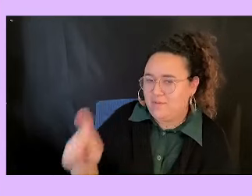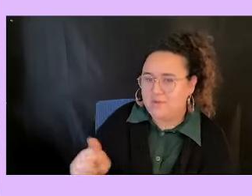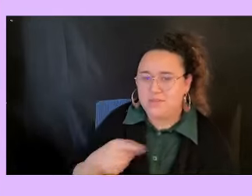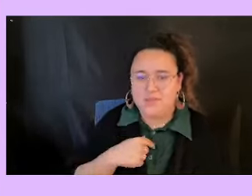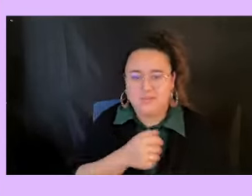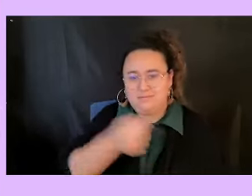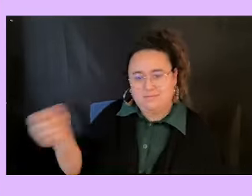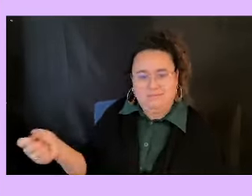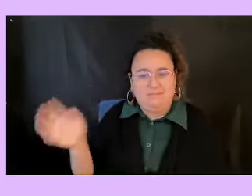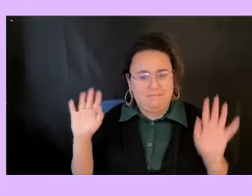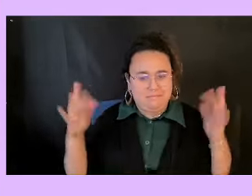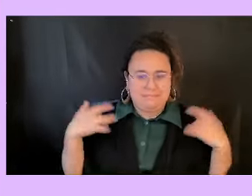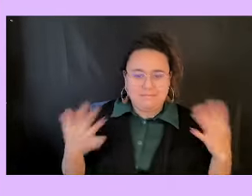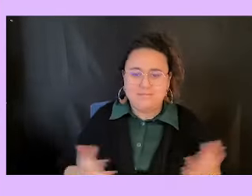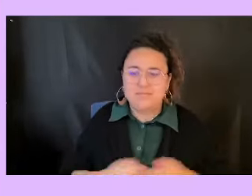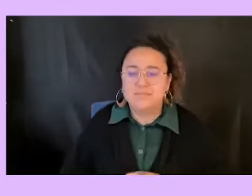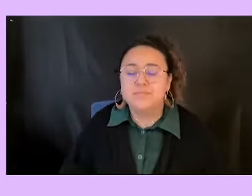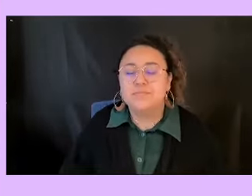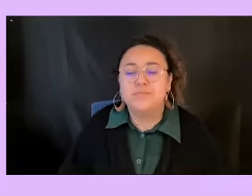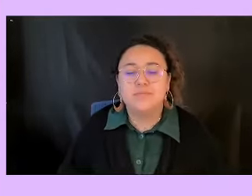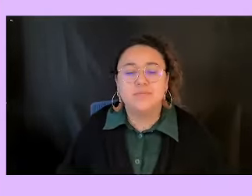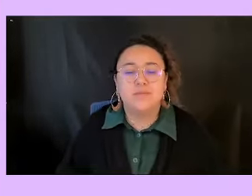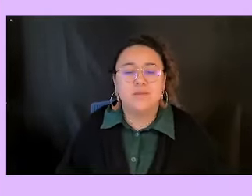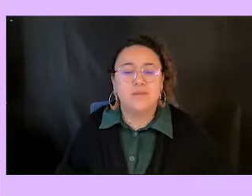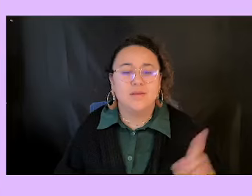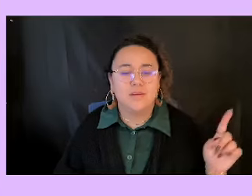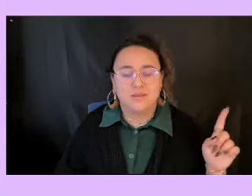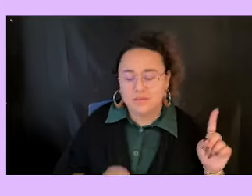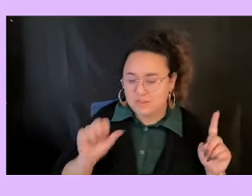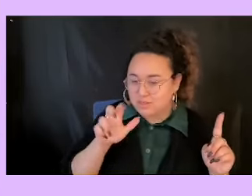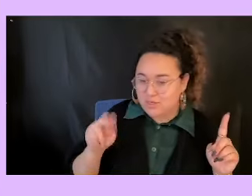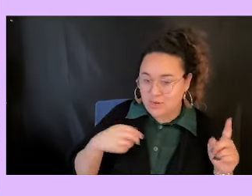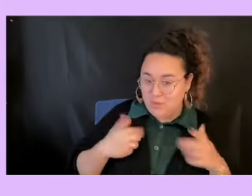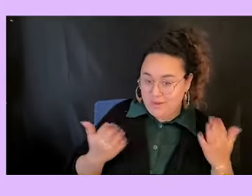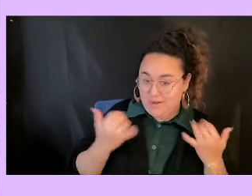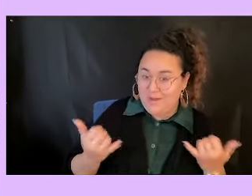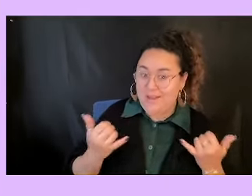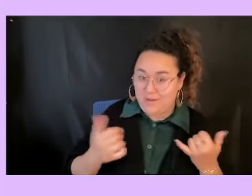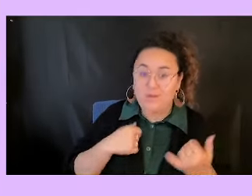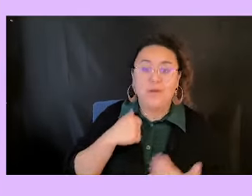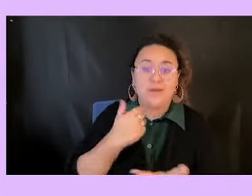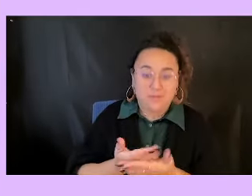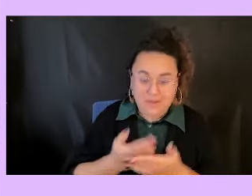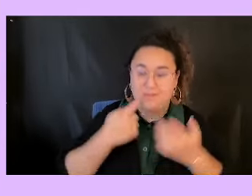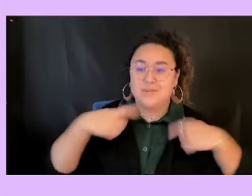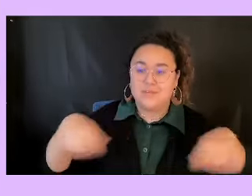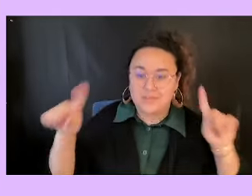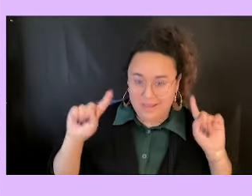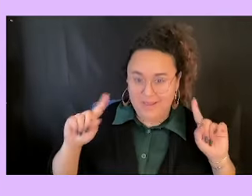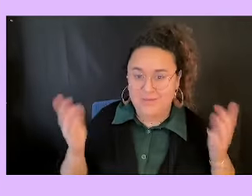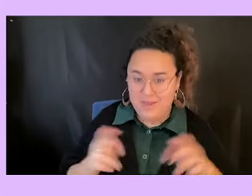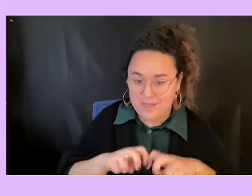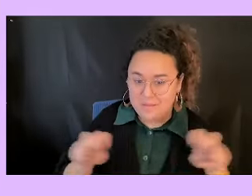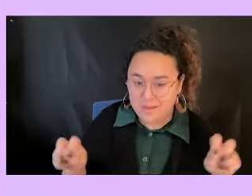away. We here now, David. We made it to the panel. We got through it.